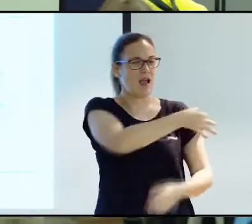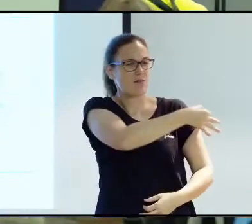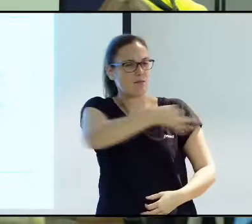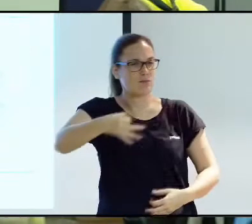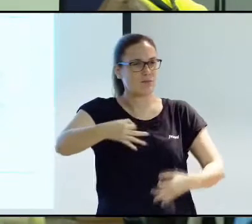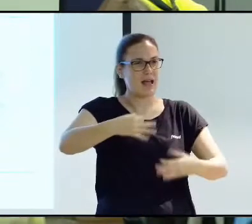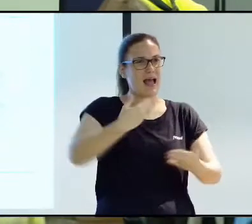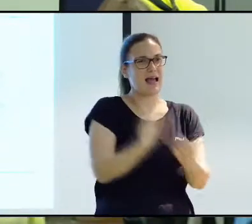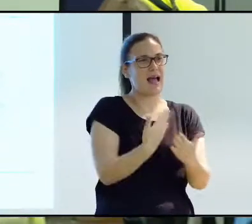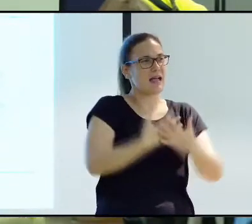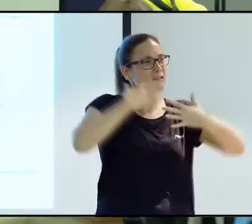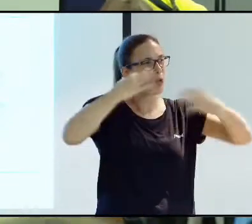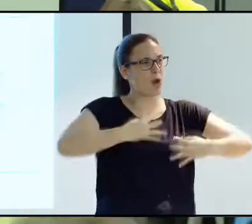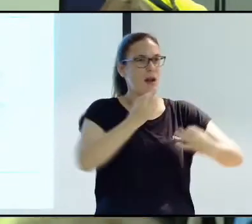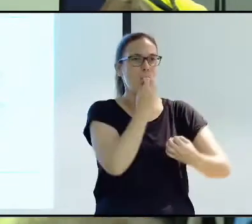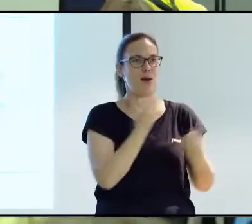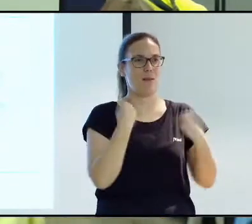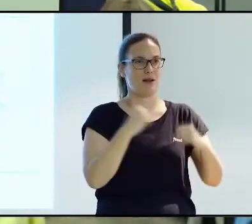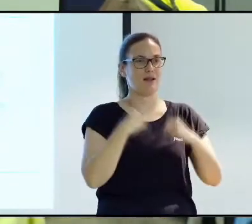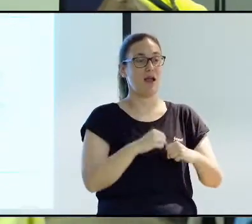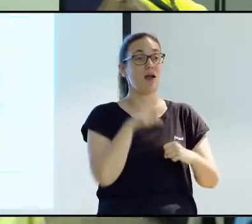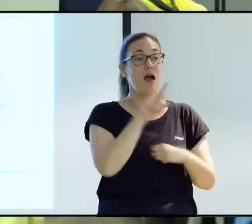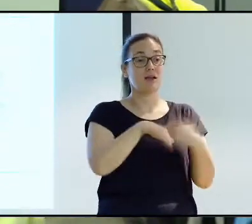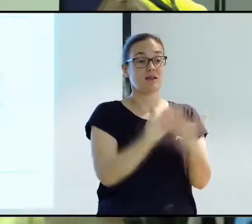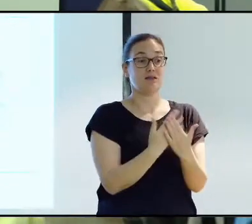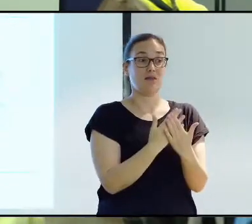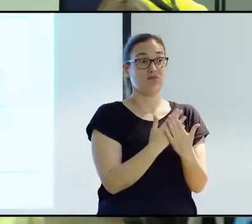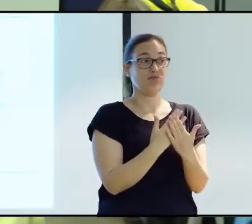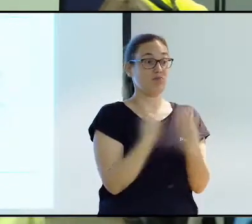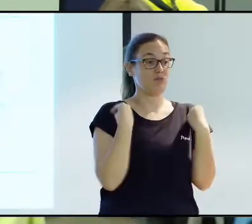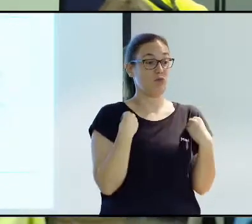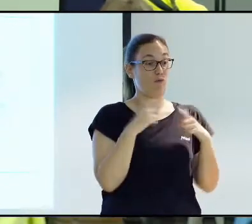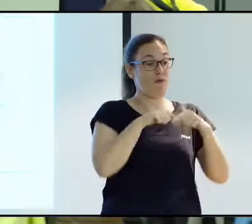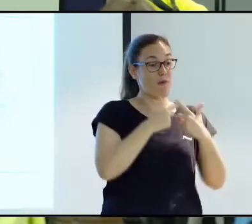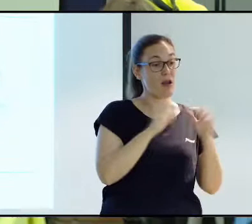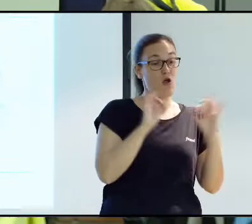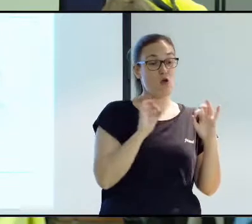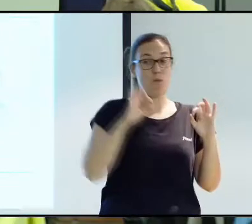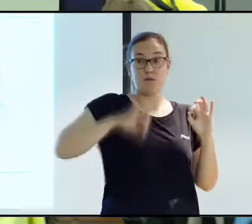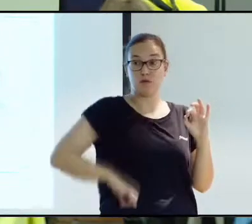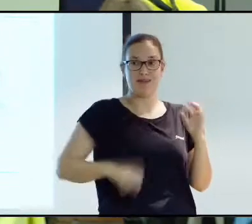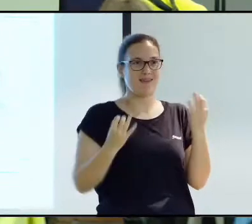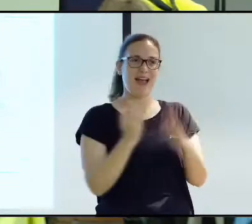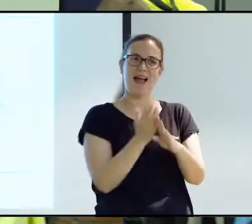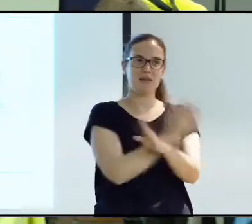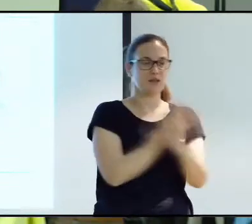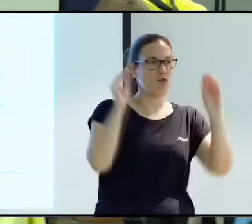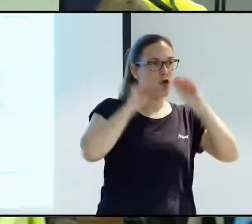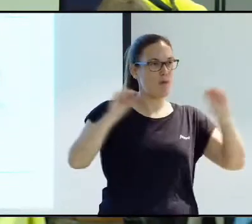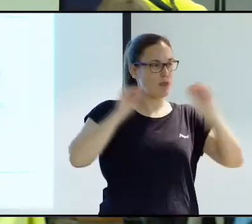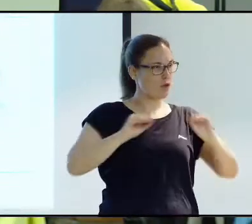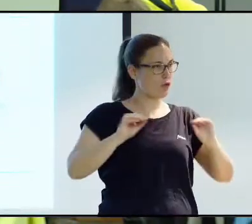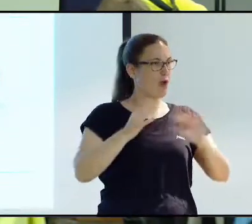have another supervisor to make sure that good practices are being upheld. And of course, people